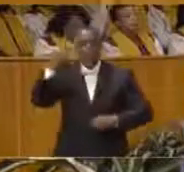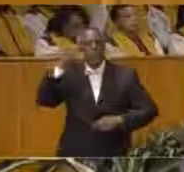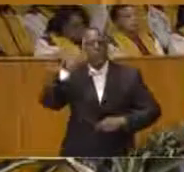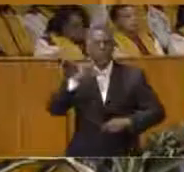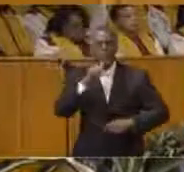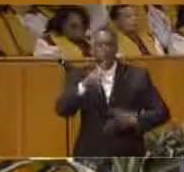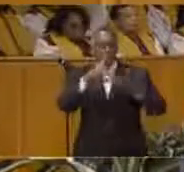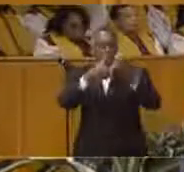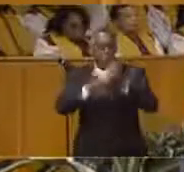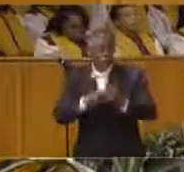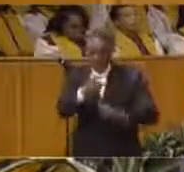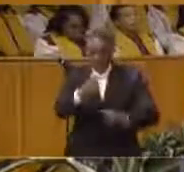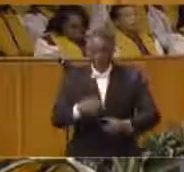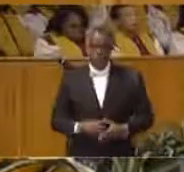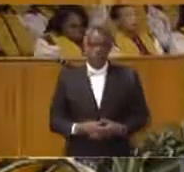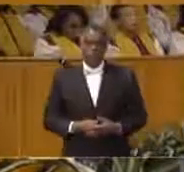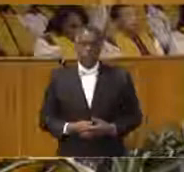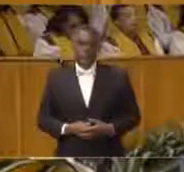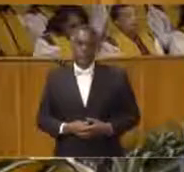trust you.